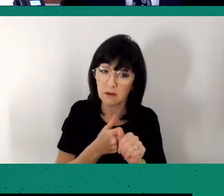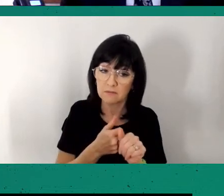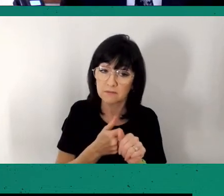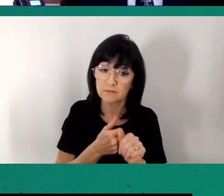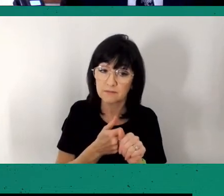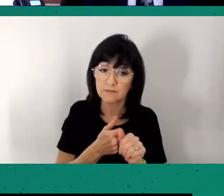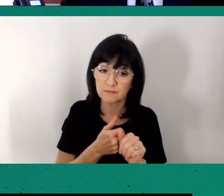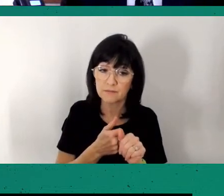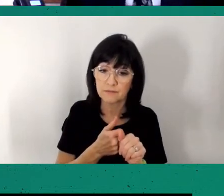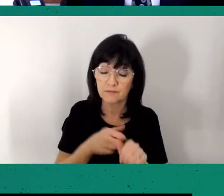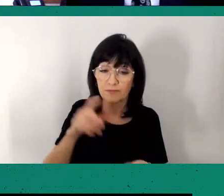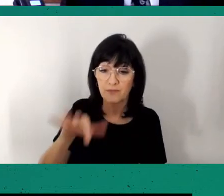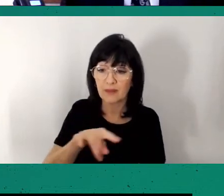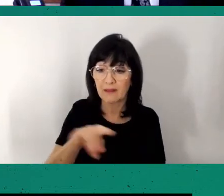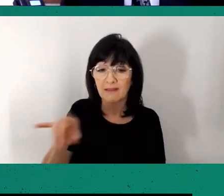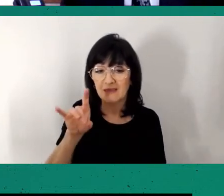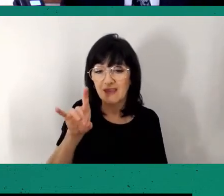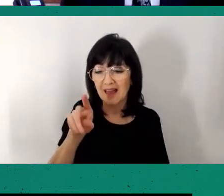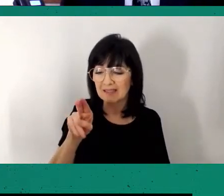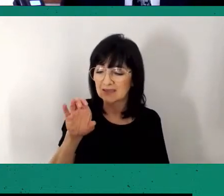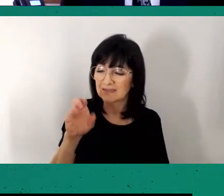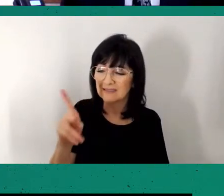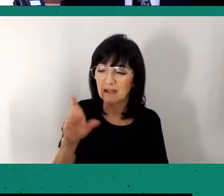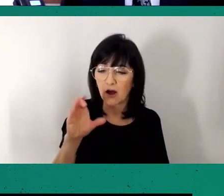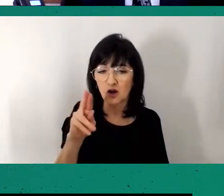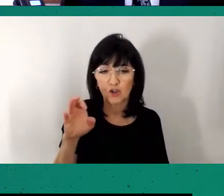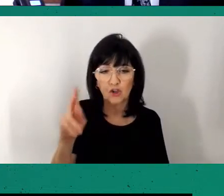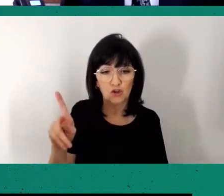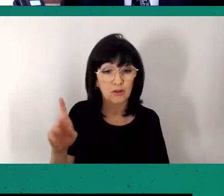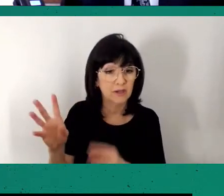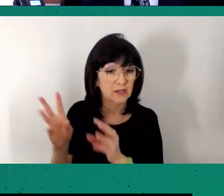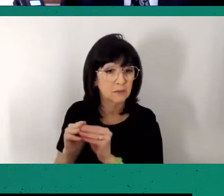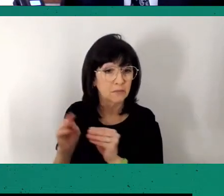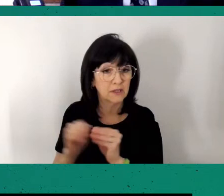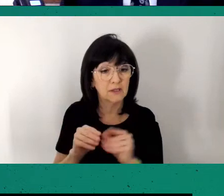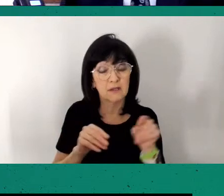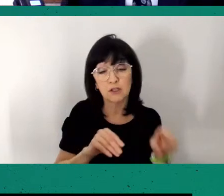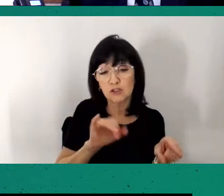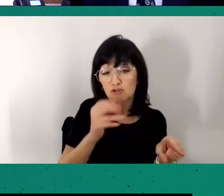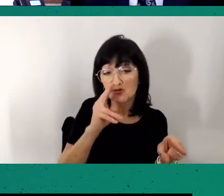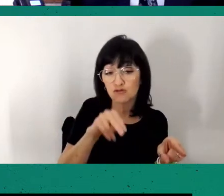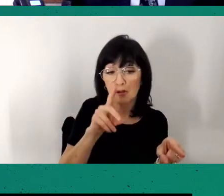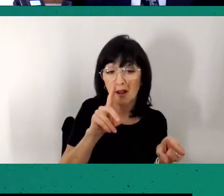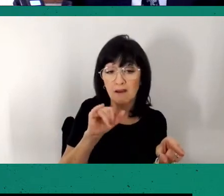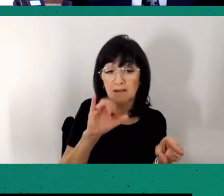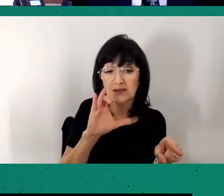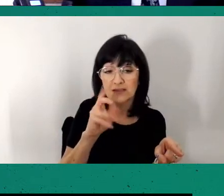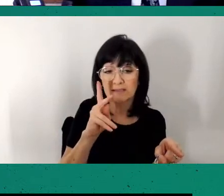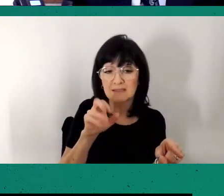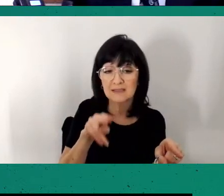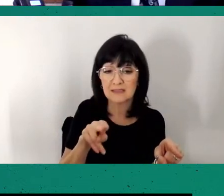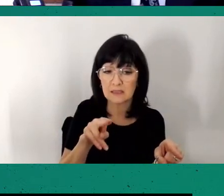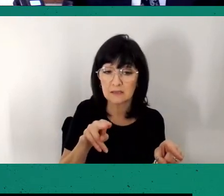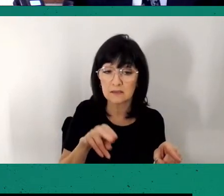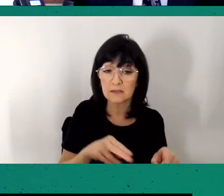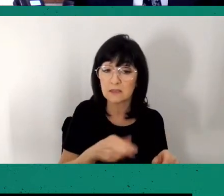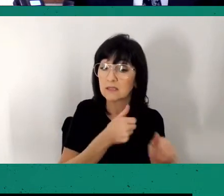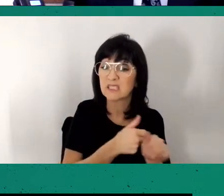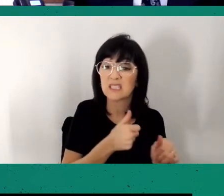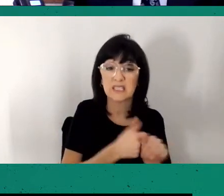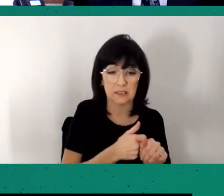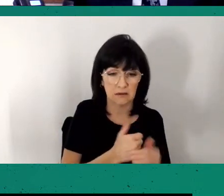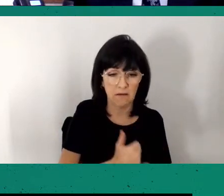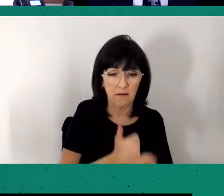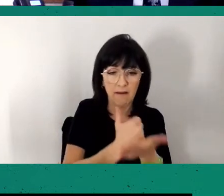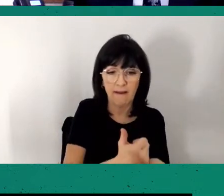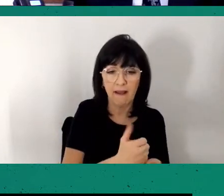the Duck Creek meeting. Dickinson began to transition those enslaved to freedom by first changing their